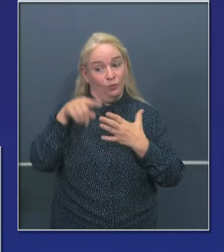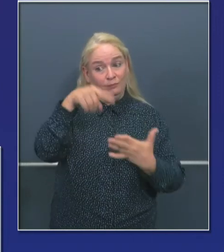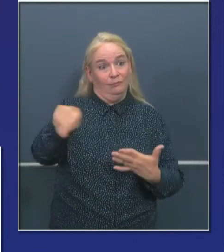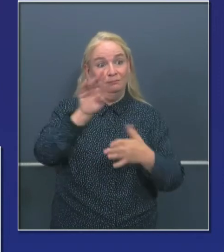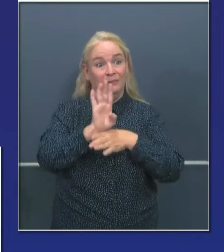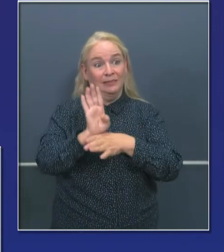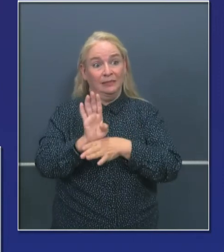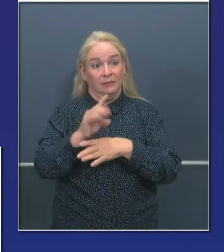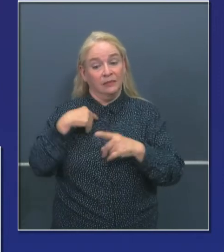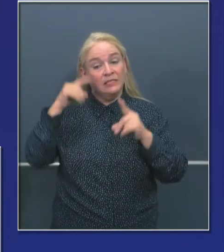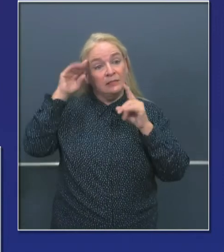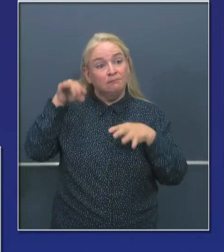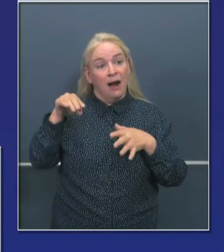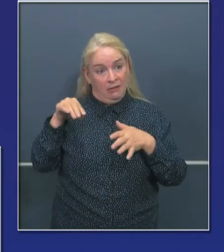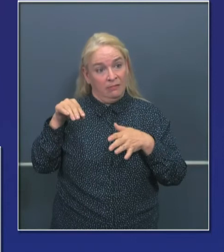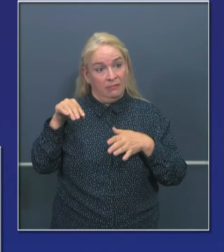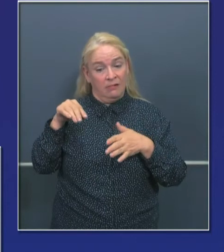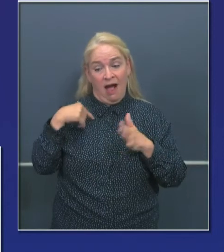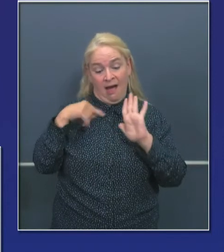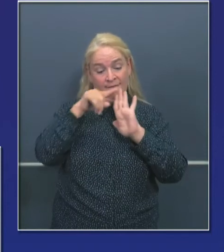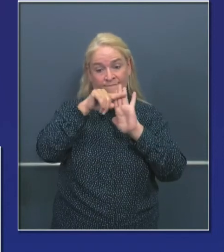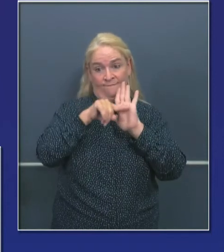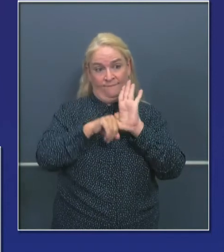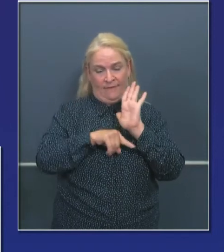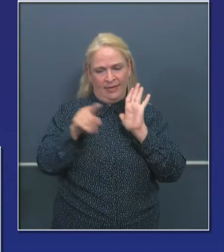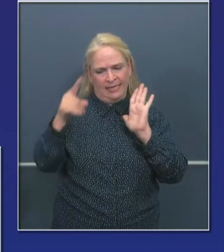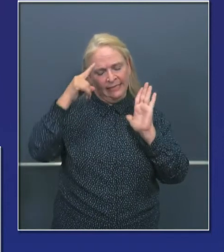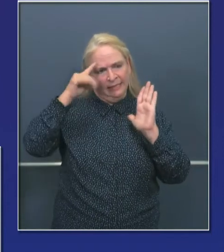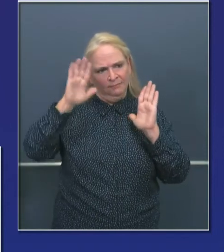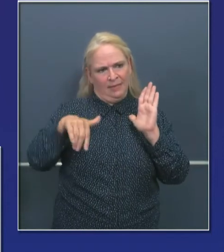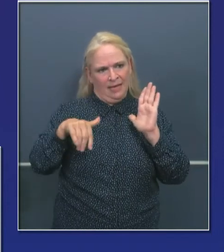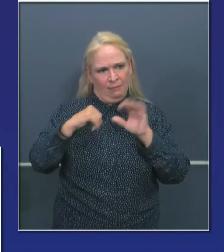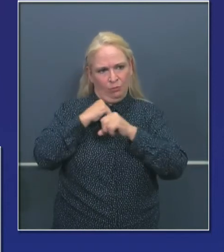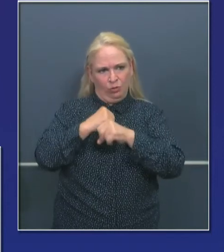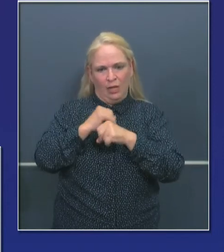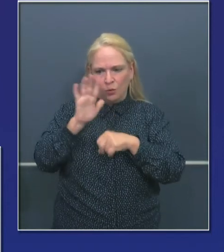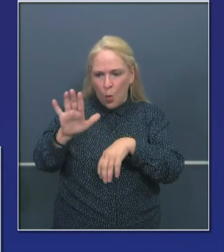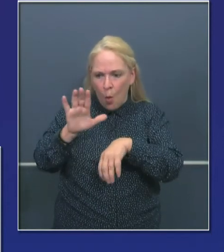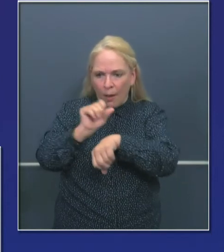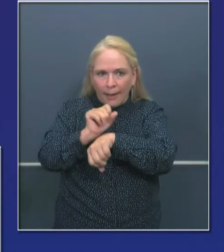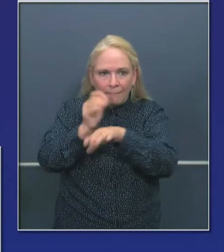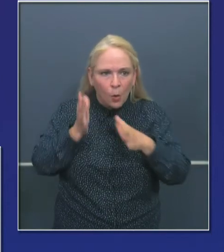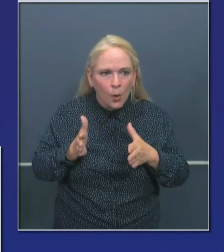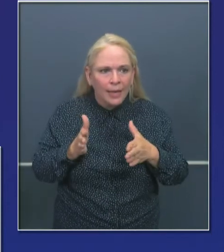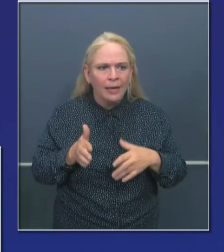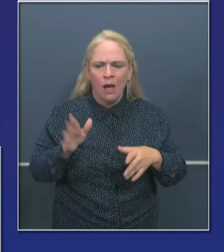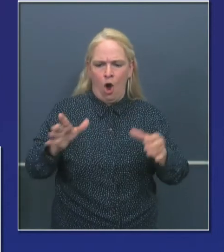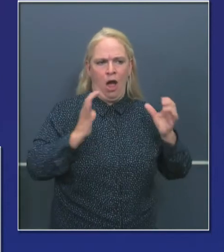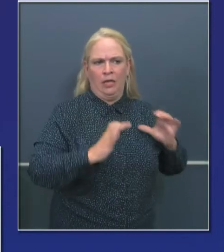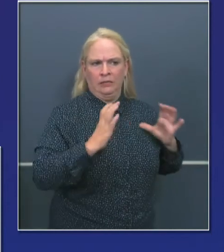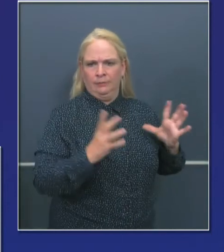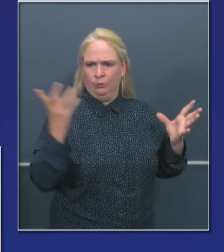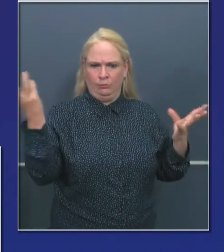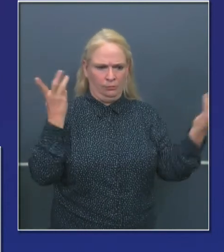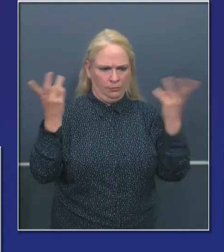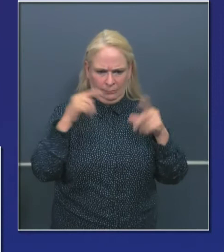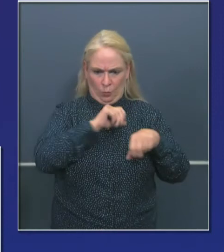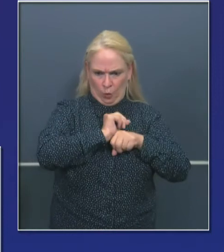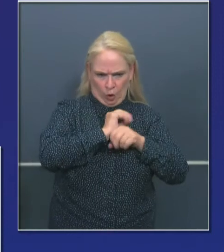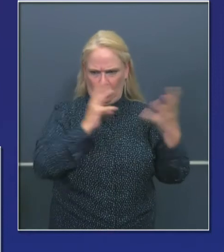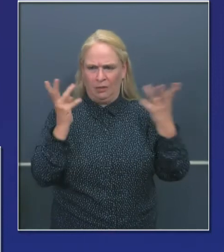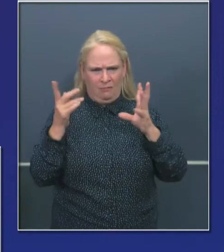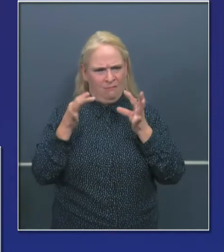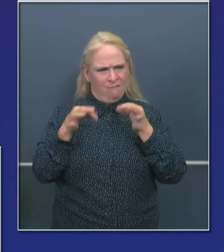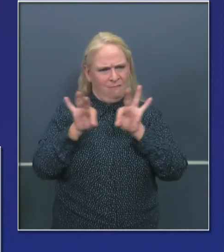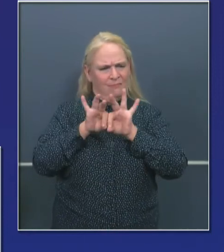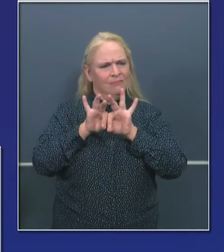good business behaviors to protect not only customers, but to protect workers in those businesses. We also put